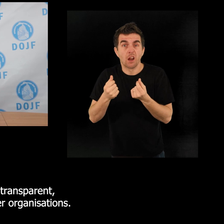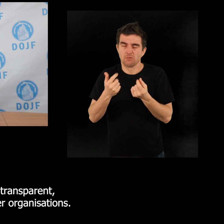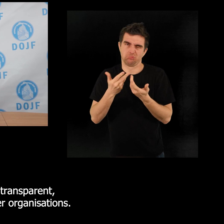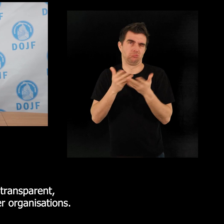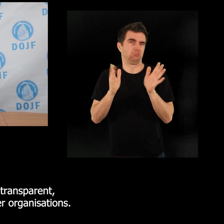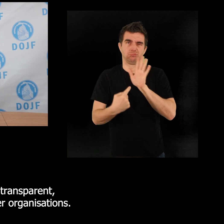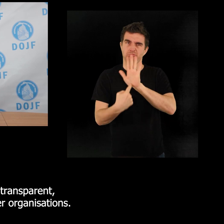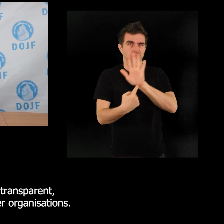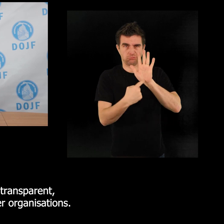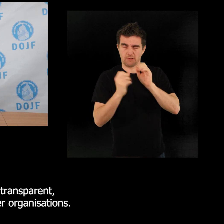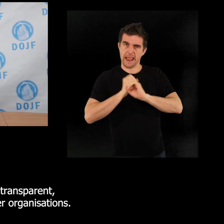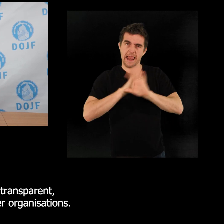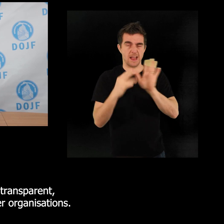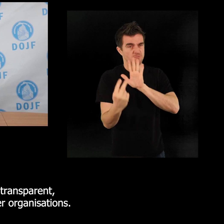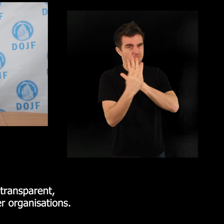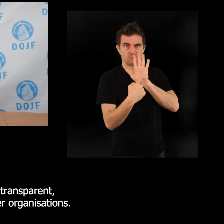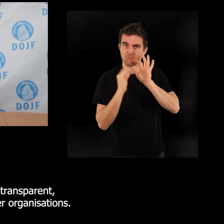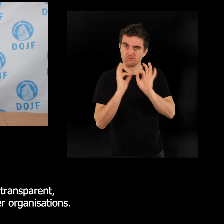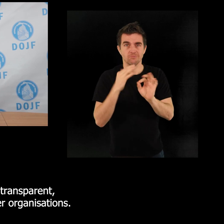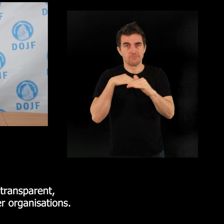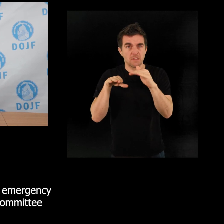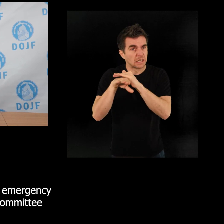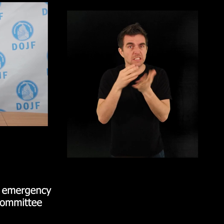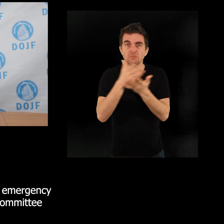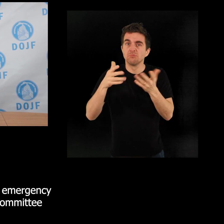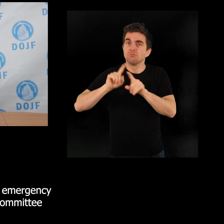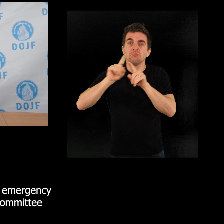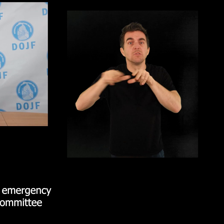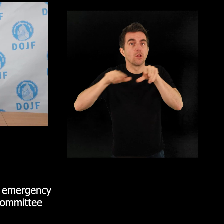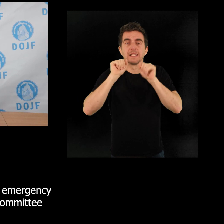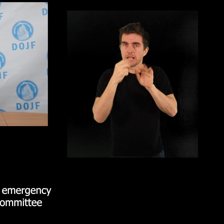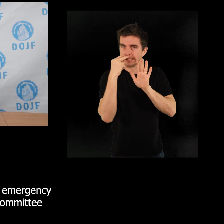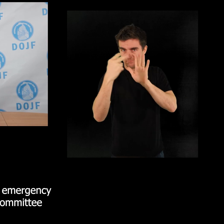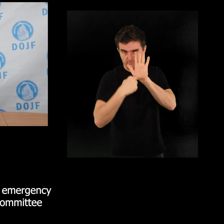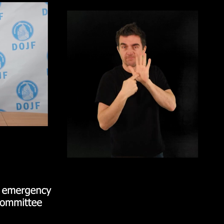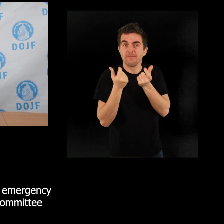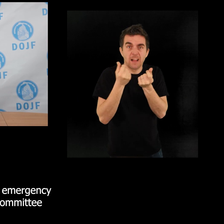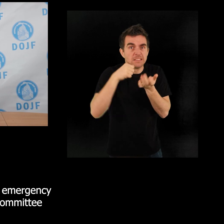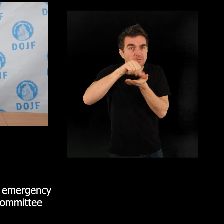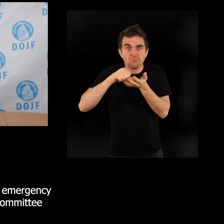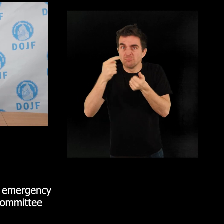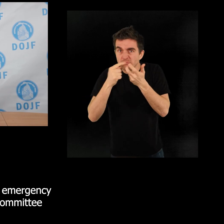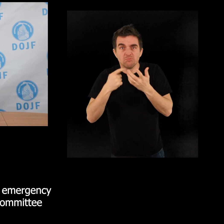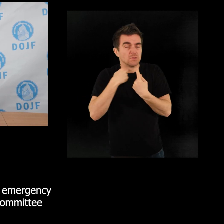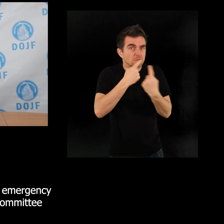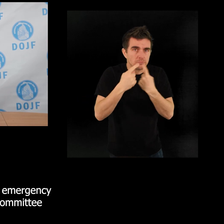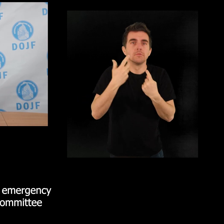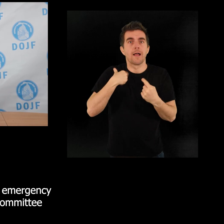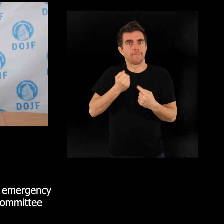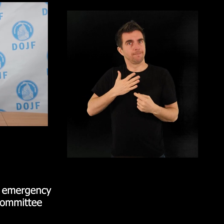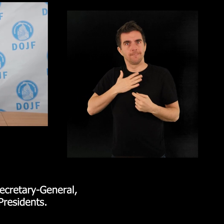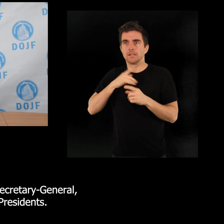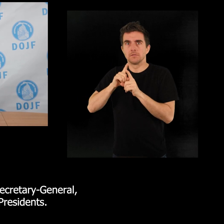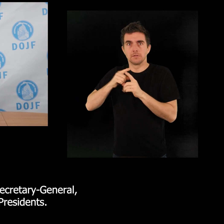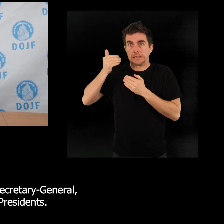and access to any member organizations. We take decision during an emergency through the management